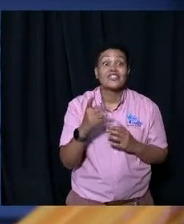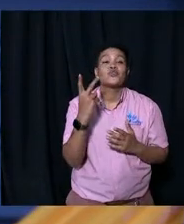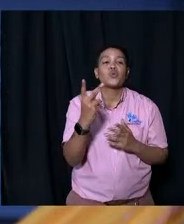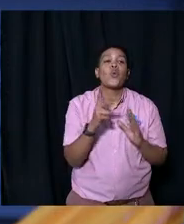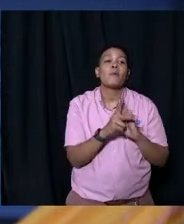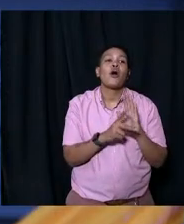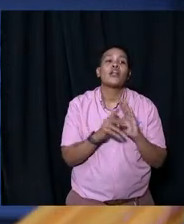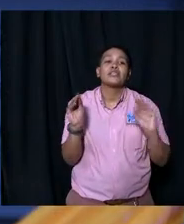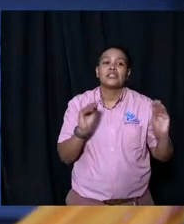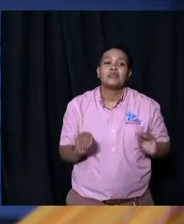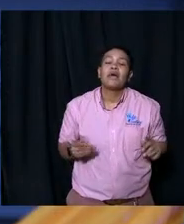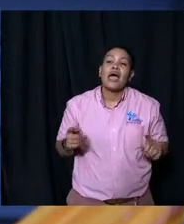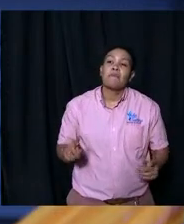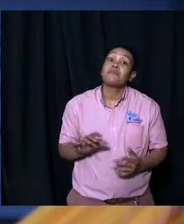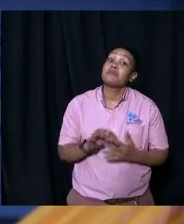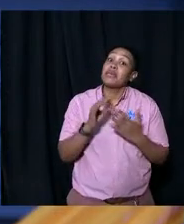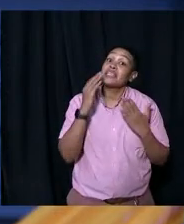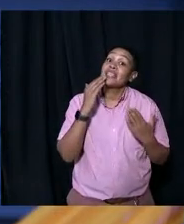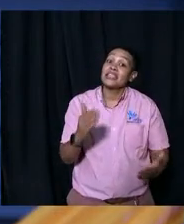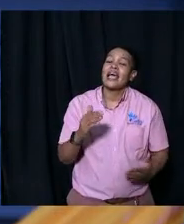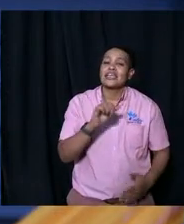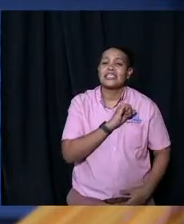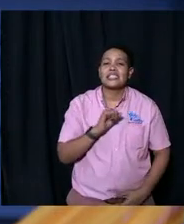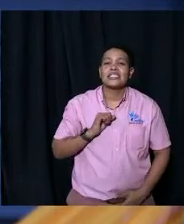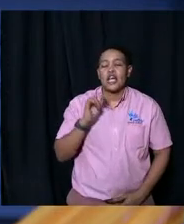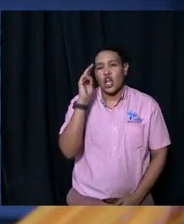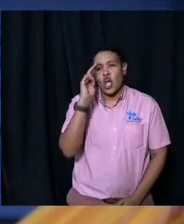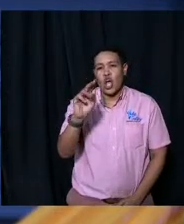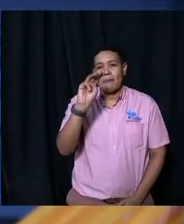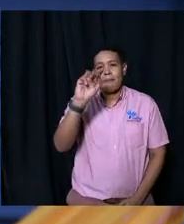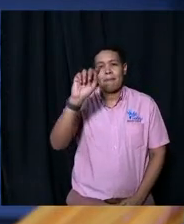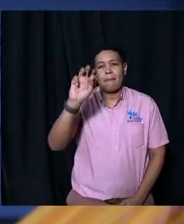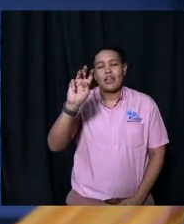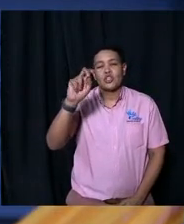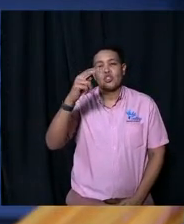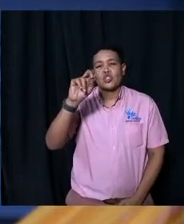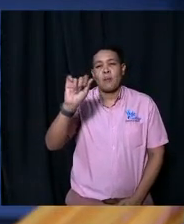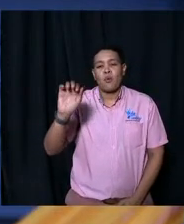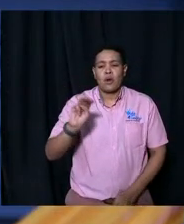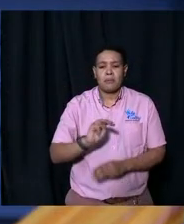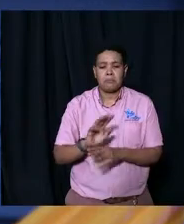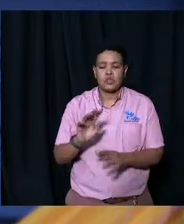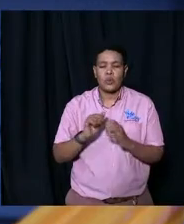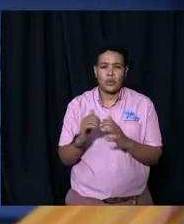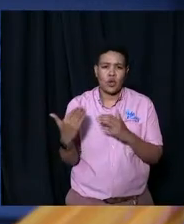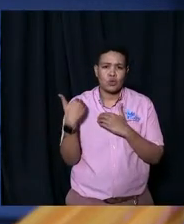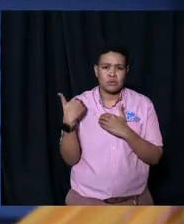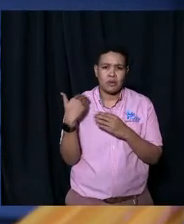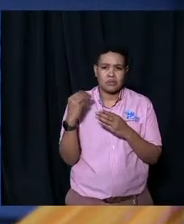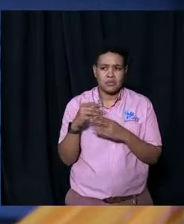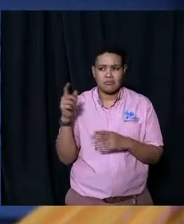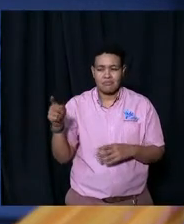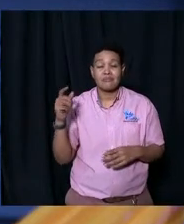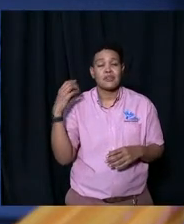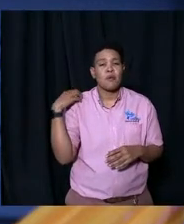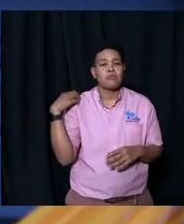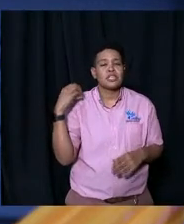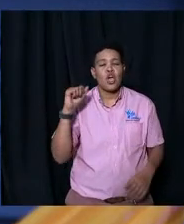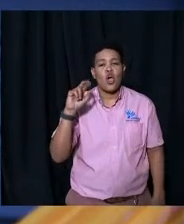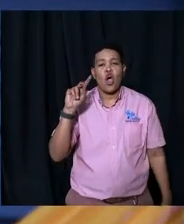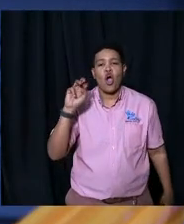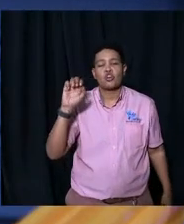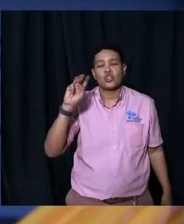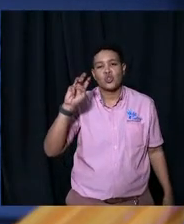two policies. Special thanks to Senator the Honorable Matthew Samuda, Minister Without Portfolio, and Permanent Secretary Mrs. Audrey